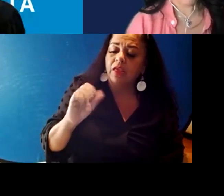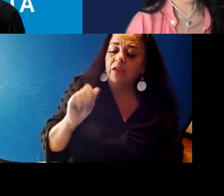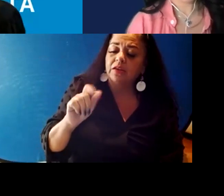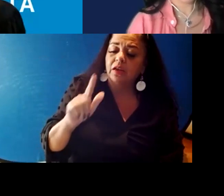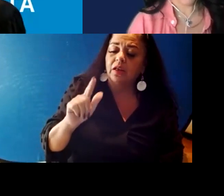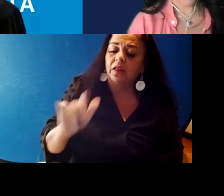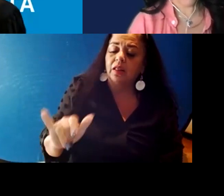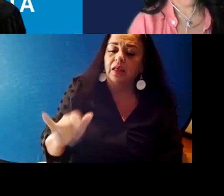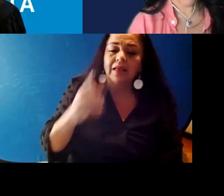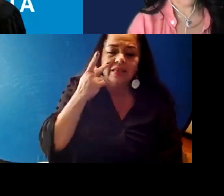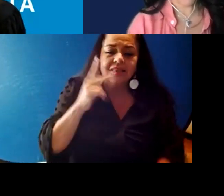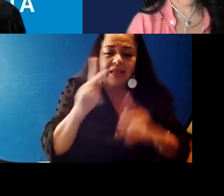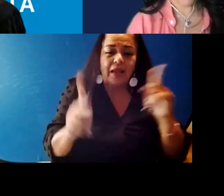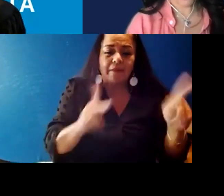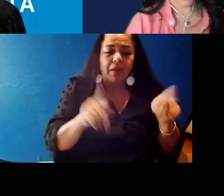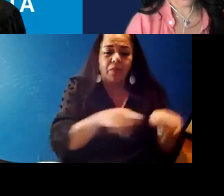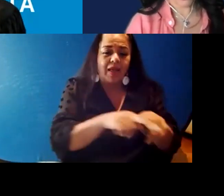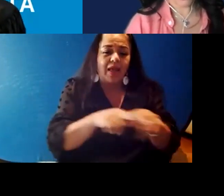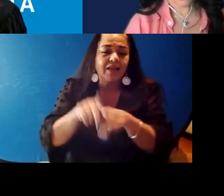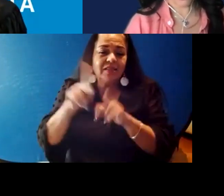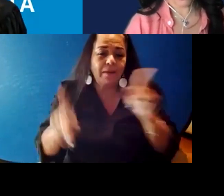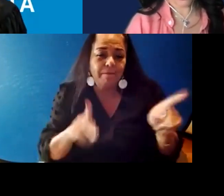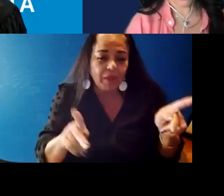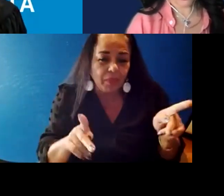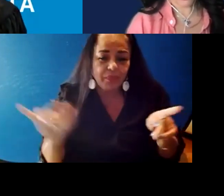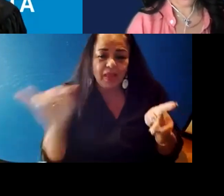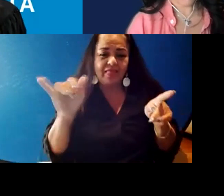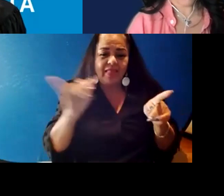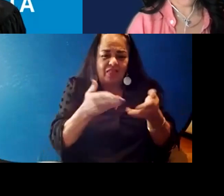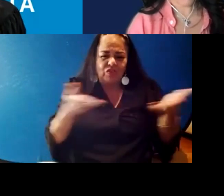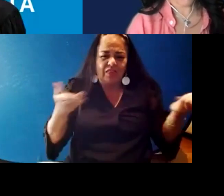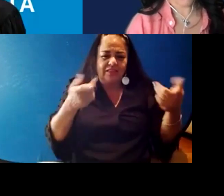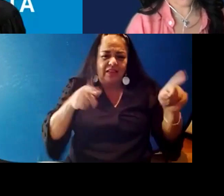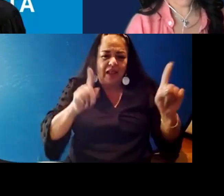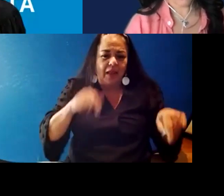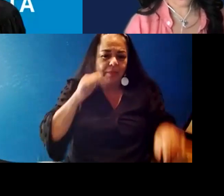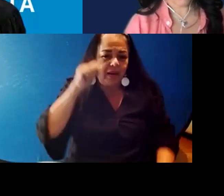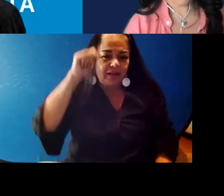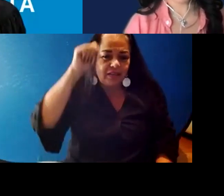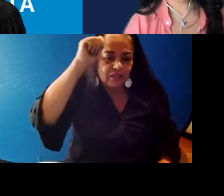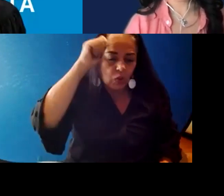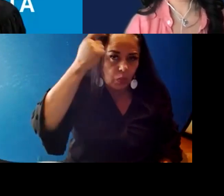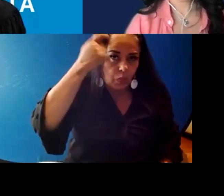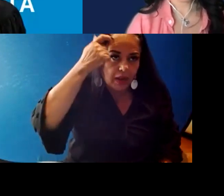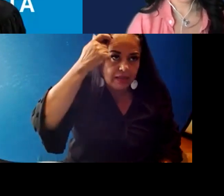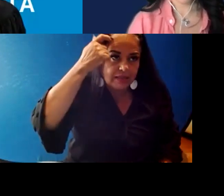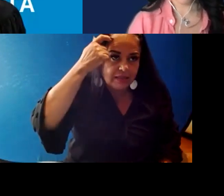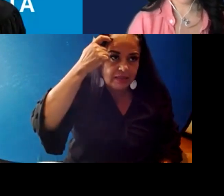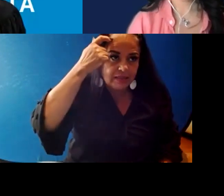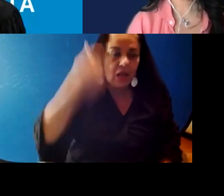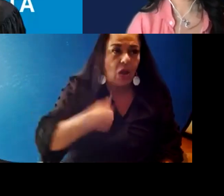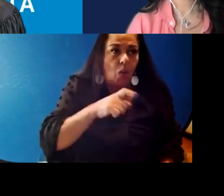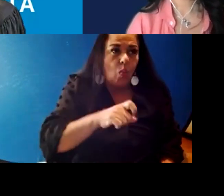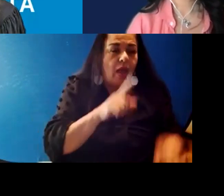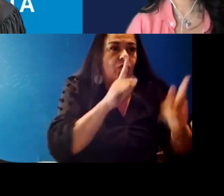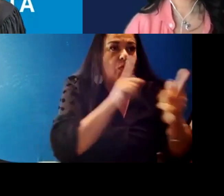hard. Because even the concept of like, well, where have we got? Like, there's things that happen in adult professional brains when it's like, well, we're going to meet with community.